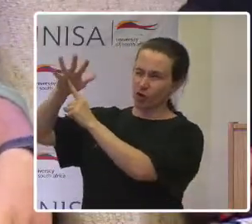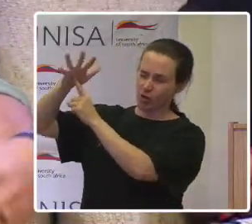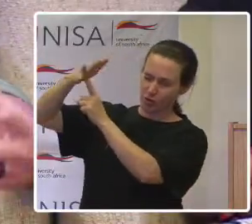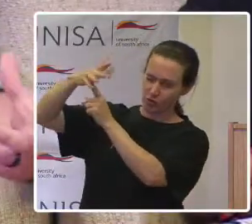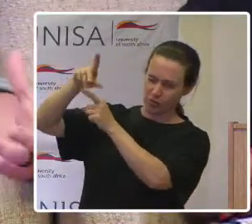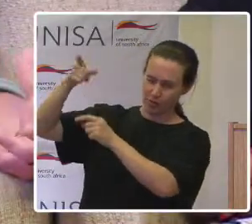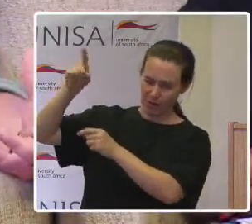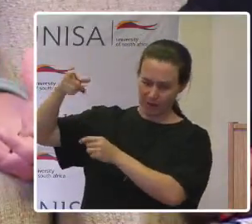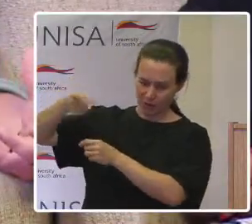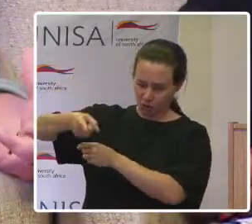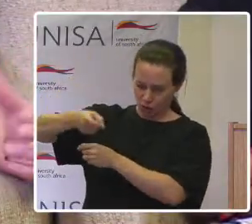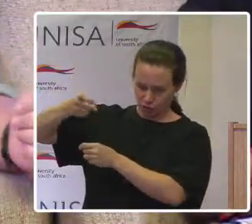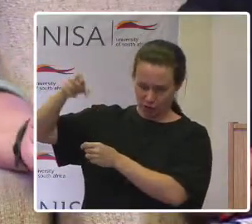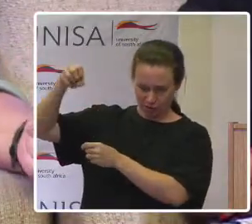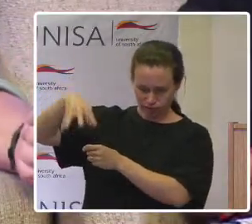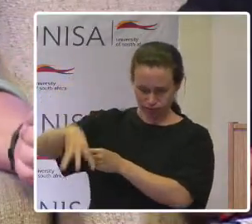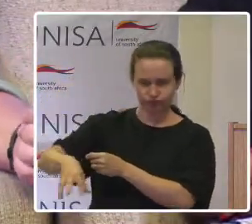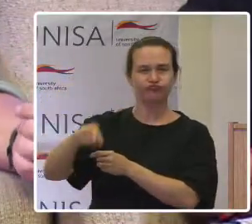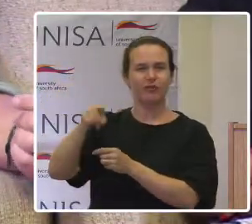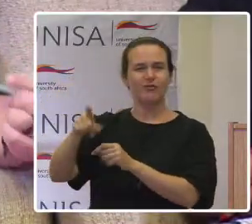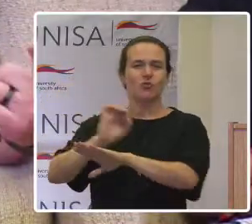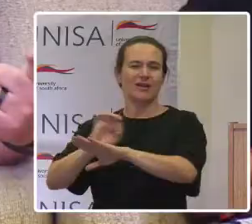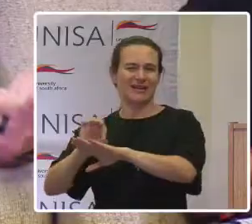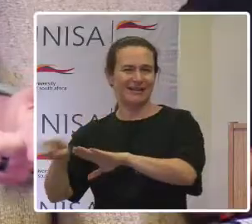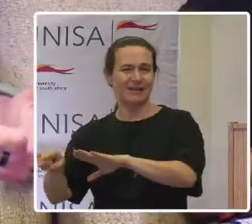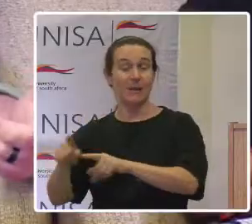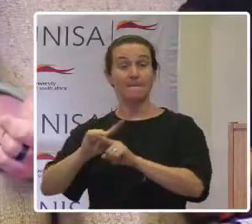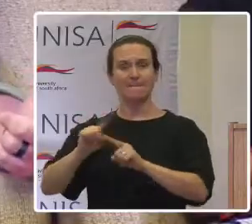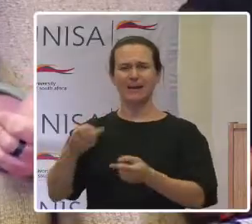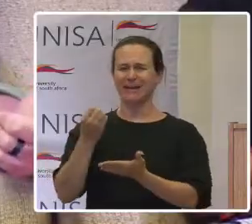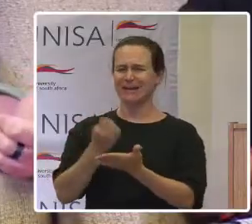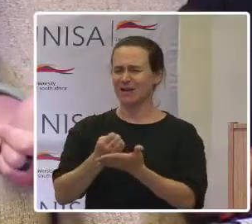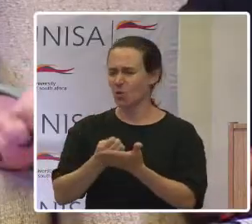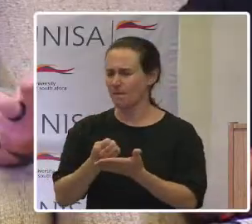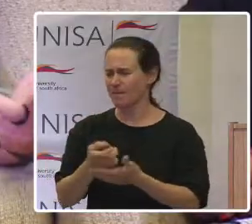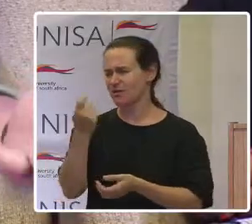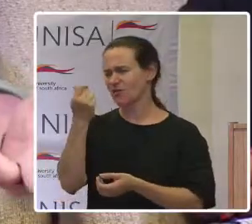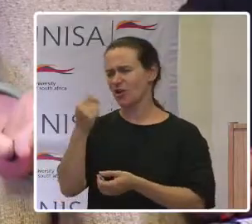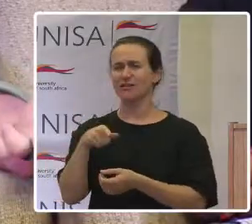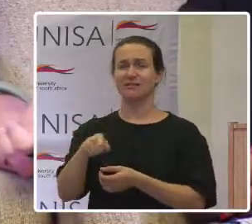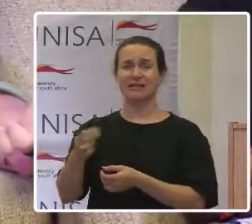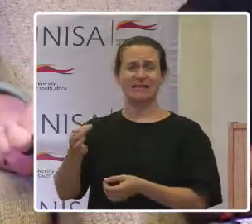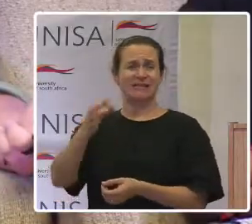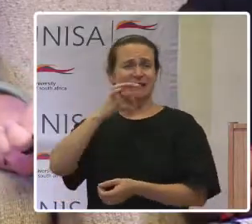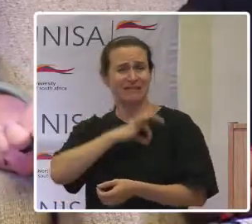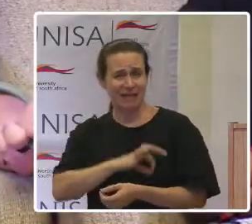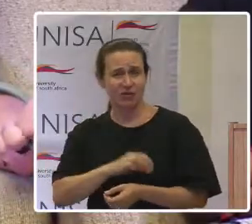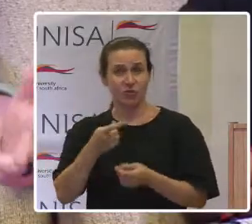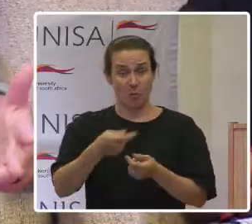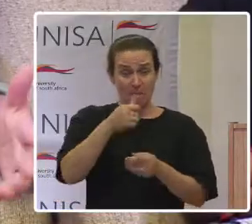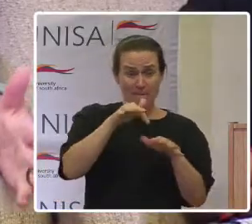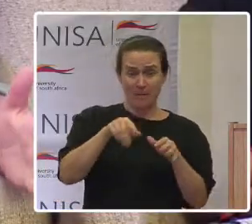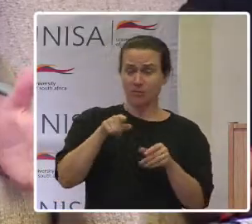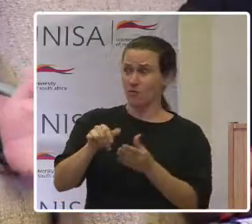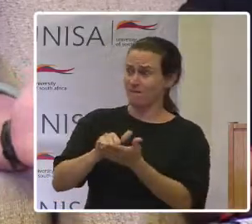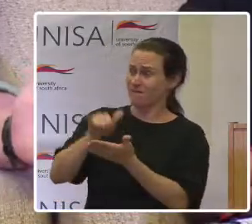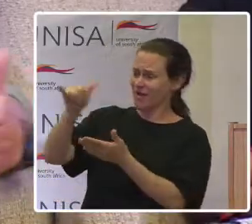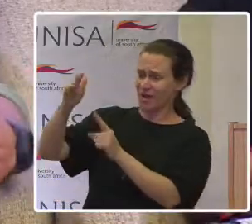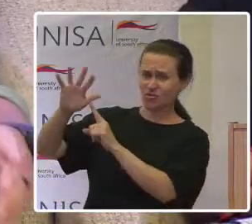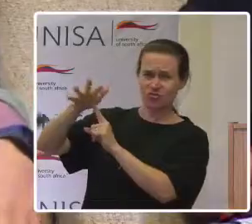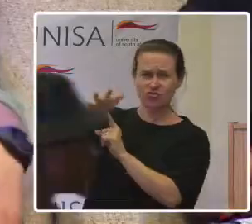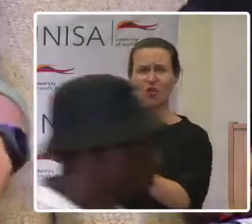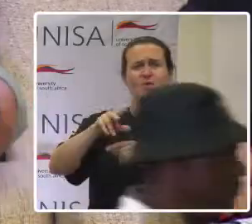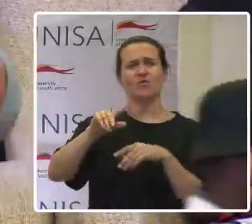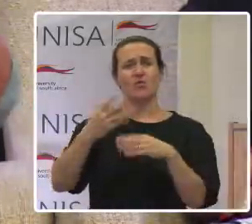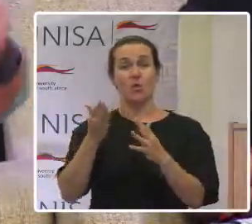safe. Unfortunately, the equipment cost, the salaries of the pilots, and the accessibility to all